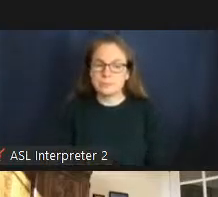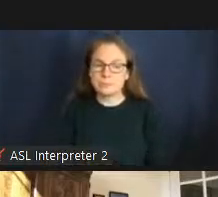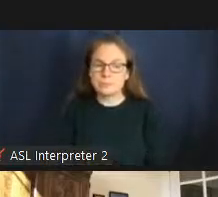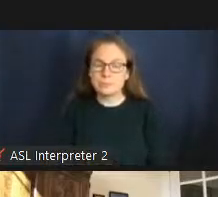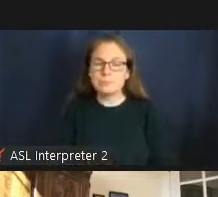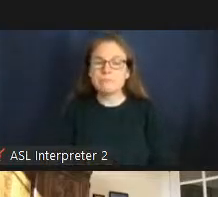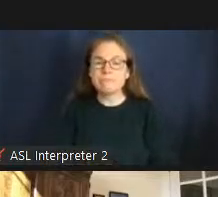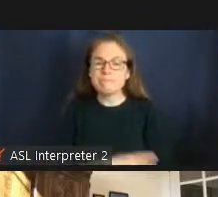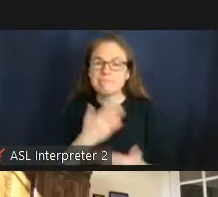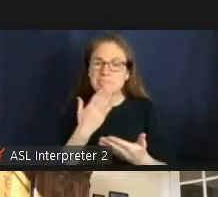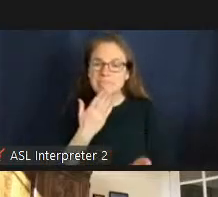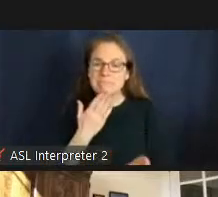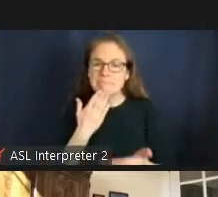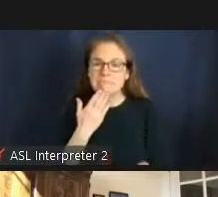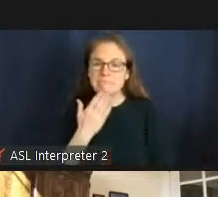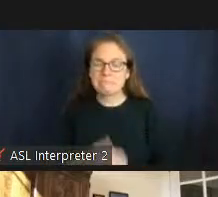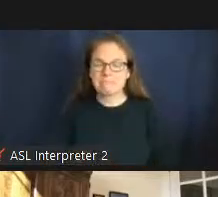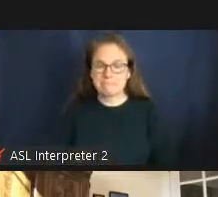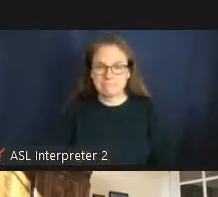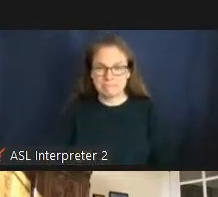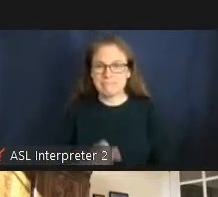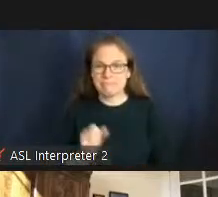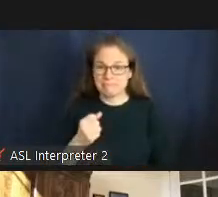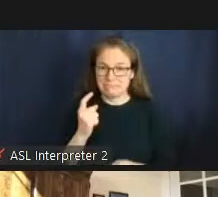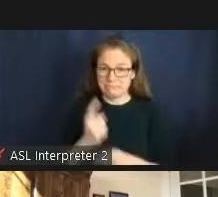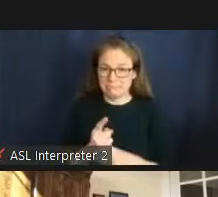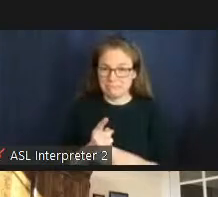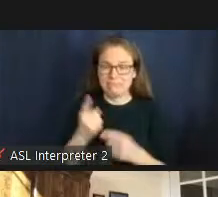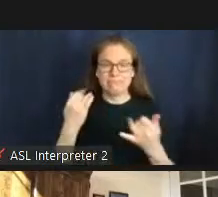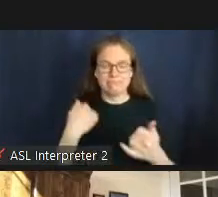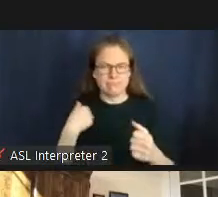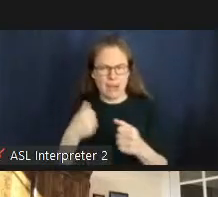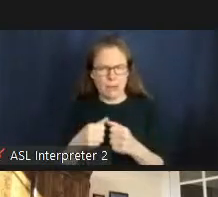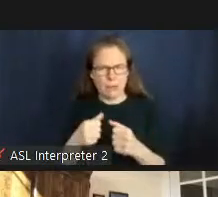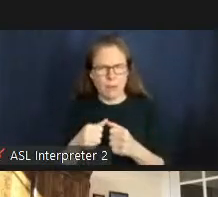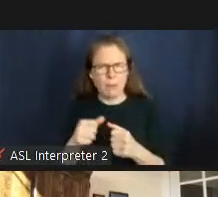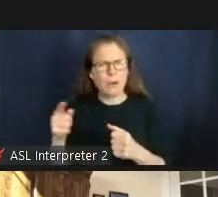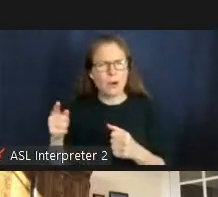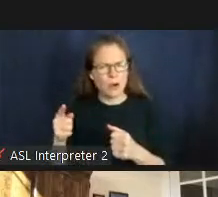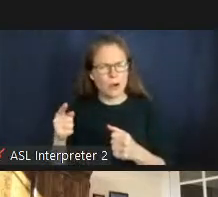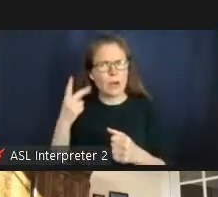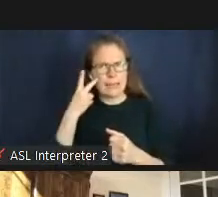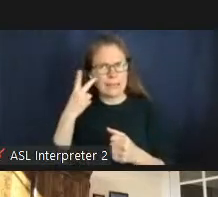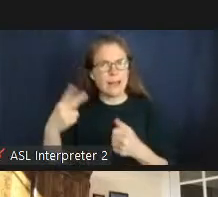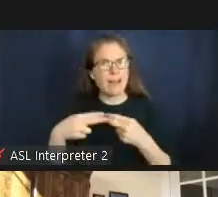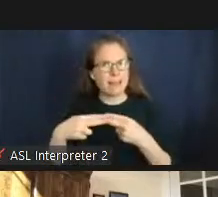Okay, thank you. I'm remembering some of those slides now that you mentioned them.